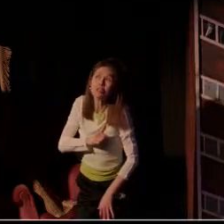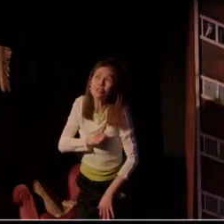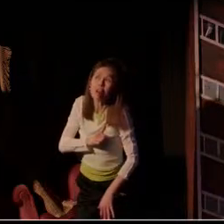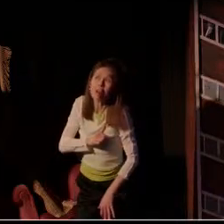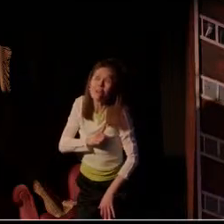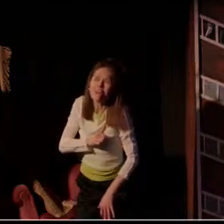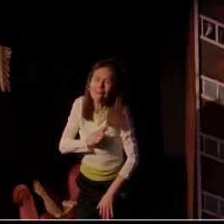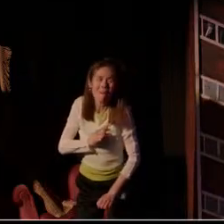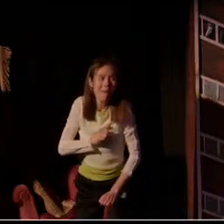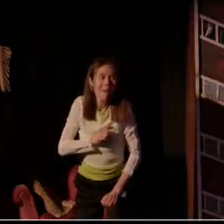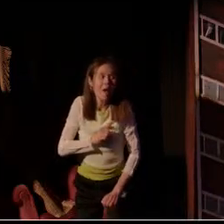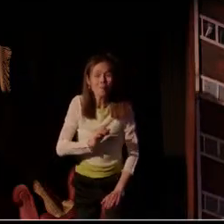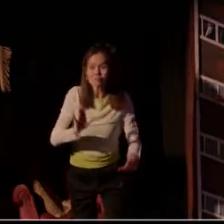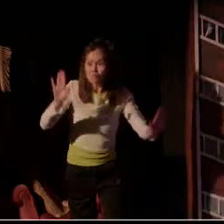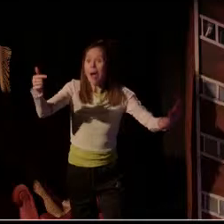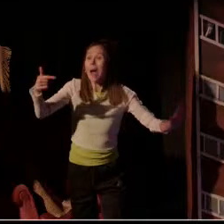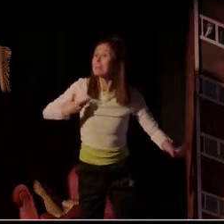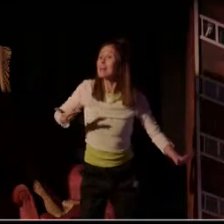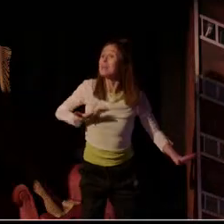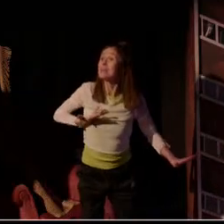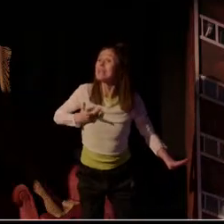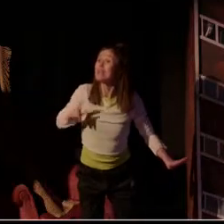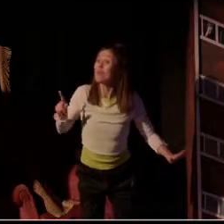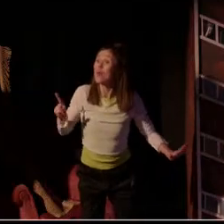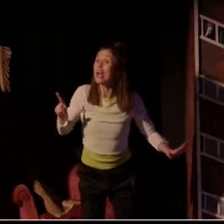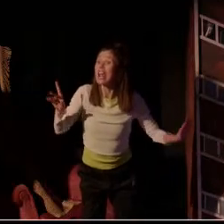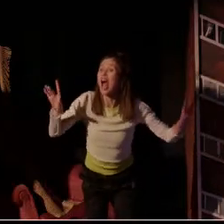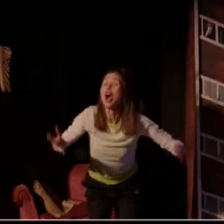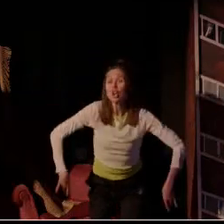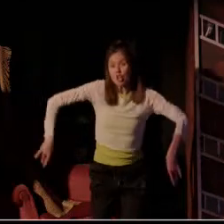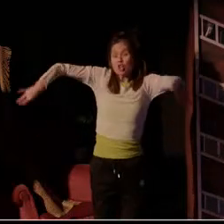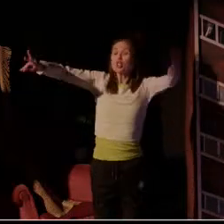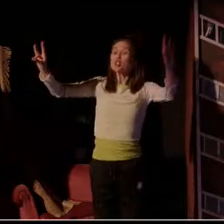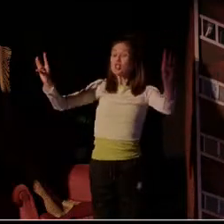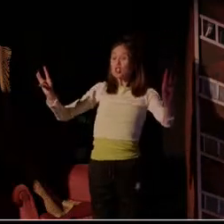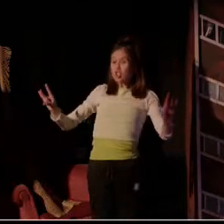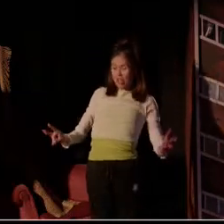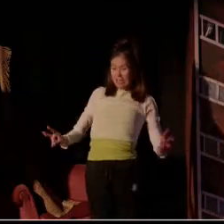The business is sheets. Music sheets.